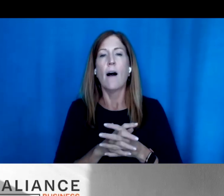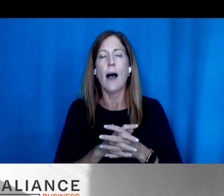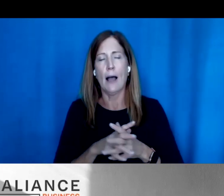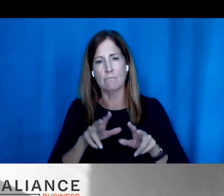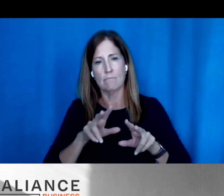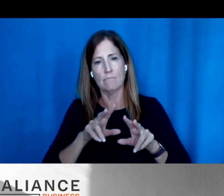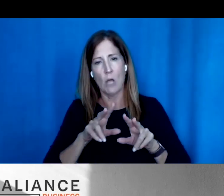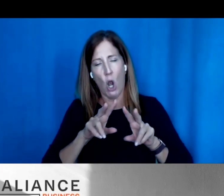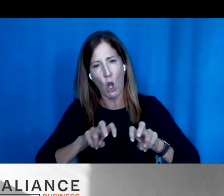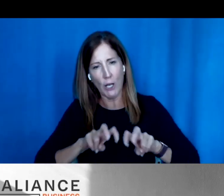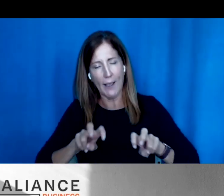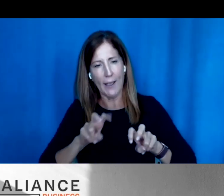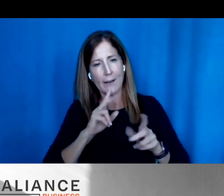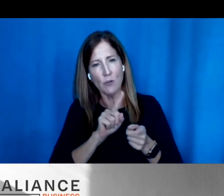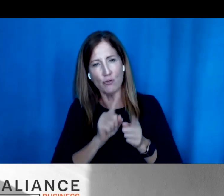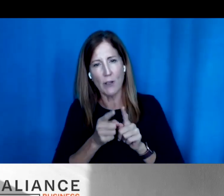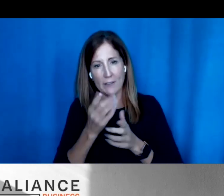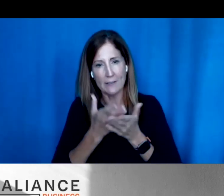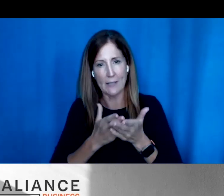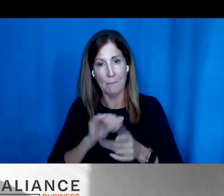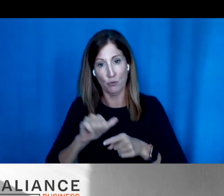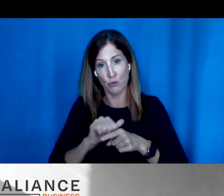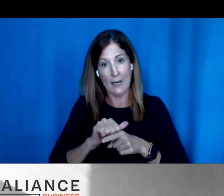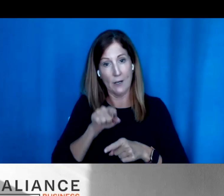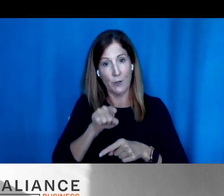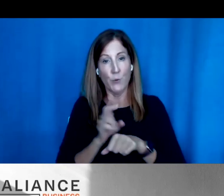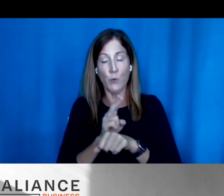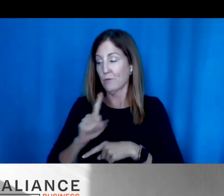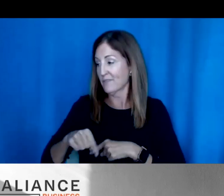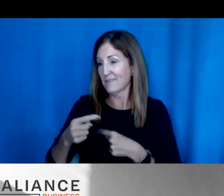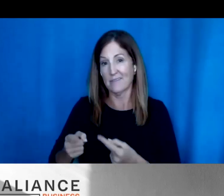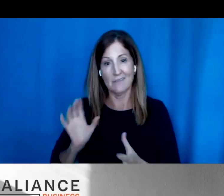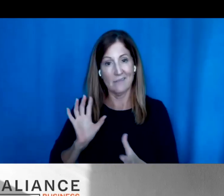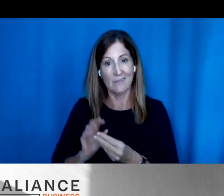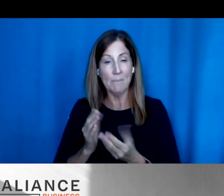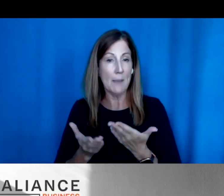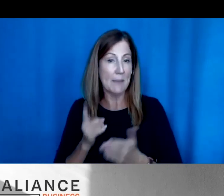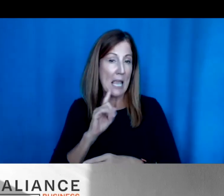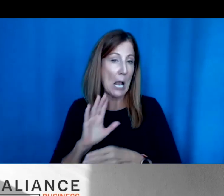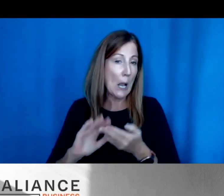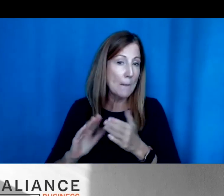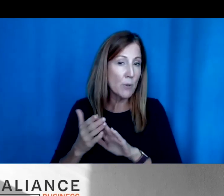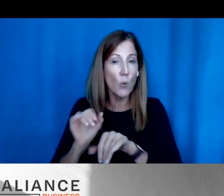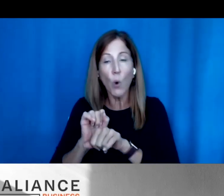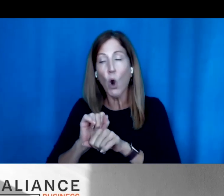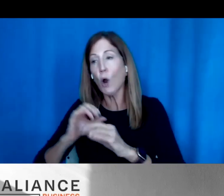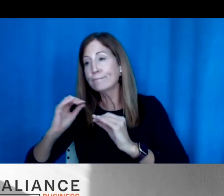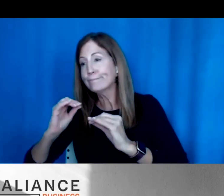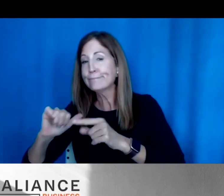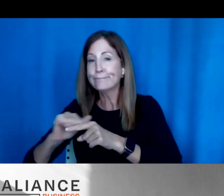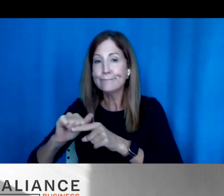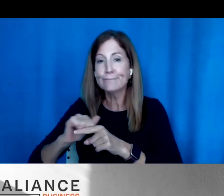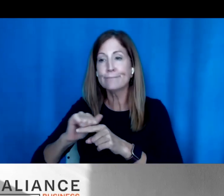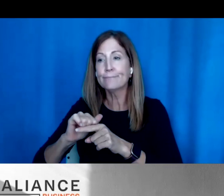and translate some of the trainings that you use, maybe in community and doing community work, but to be able to